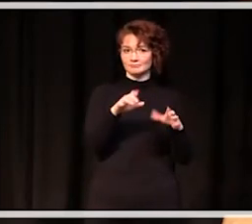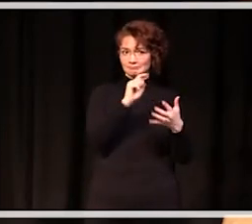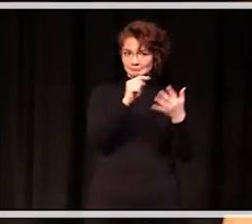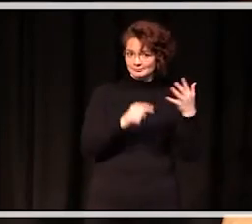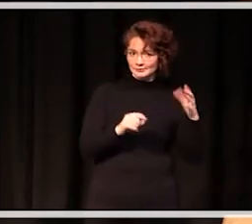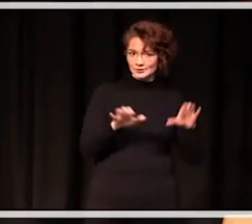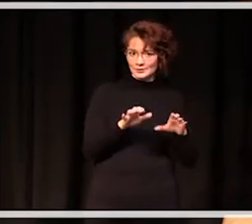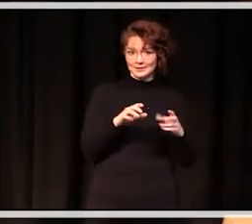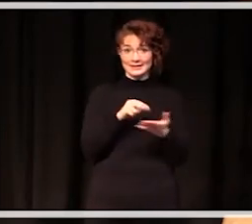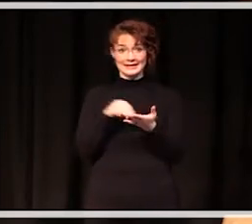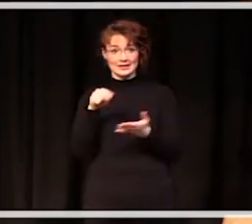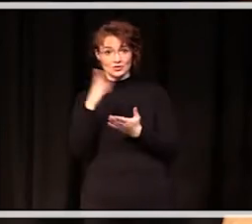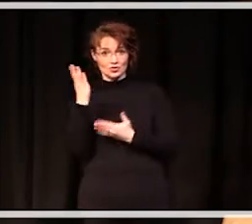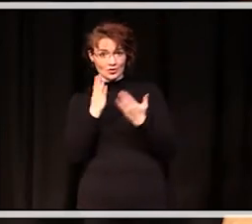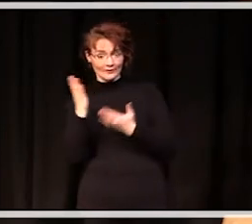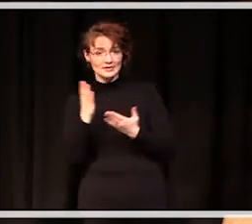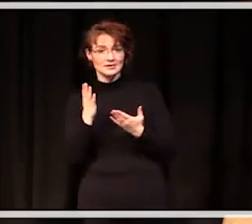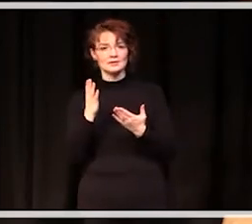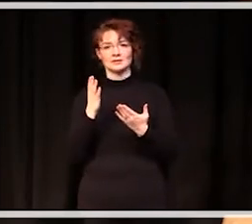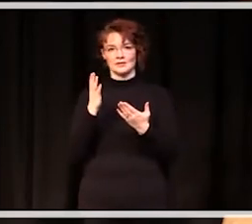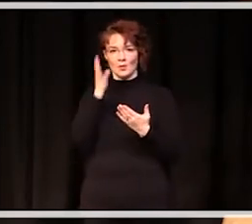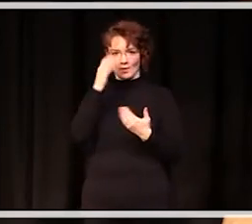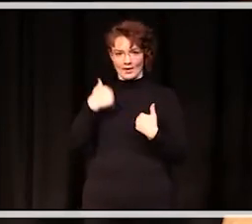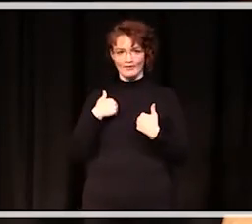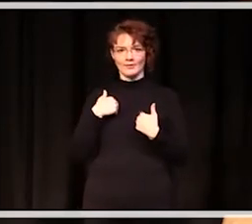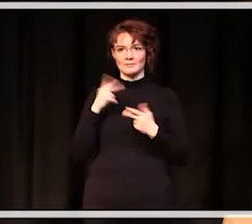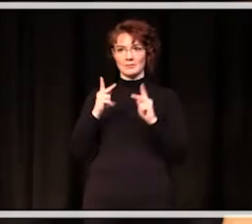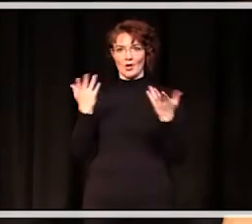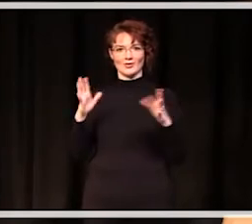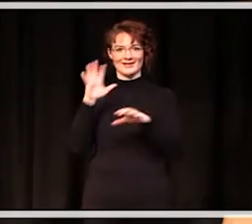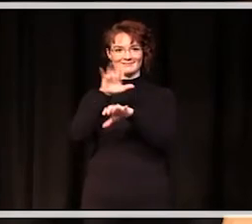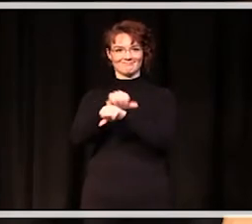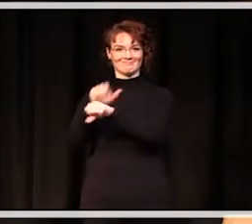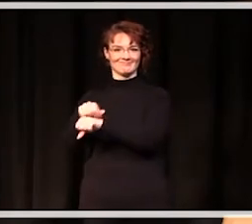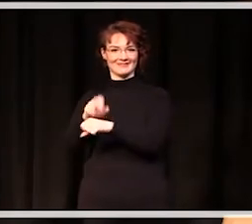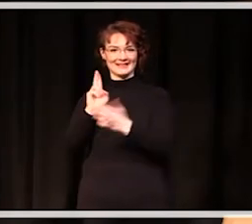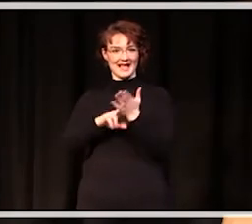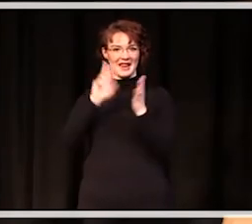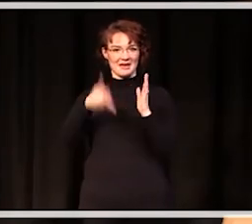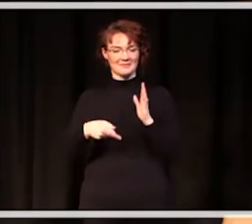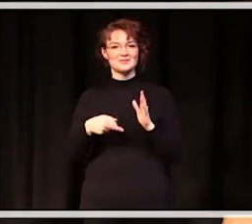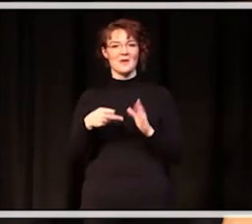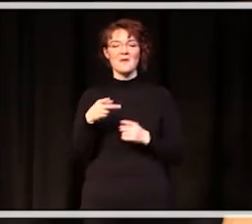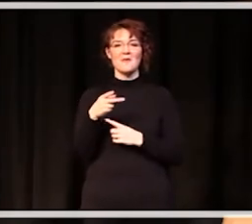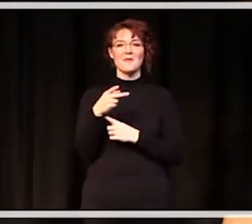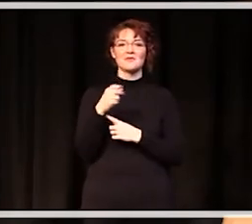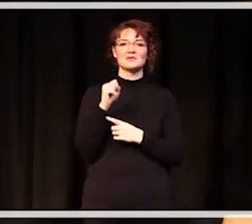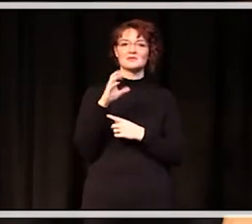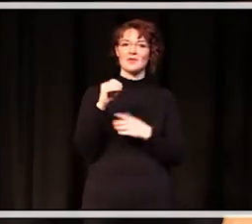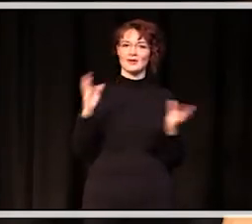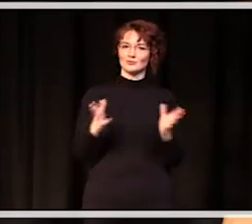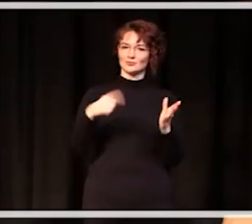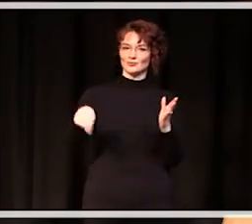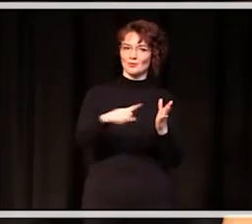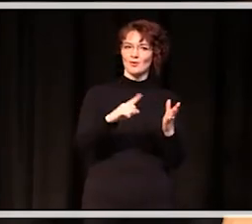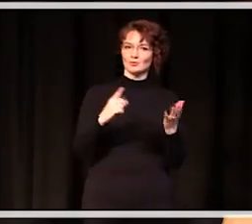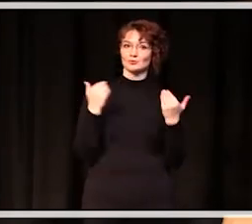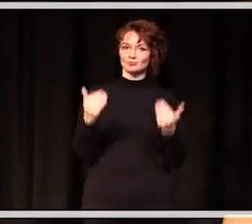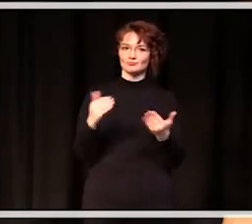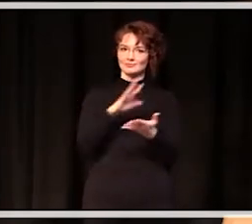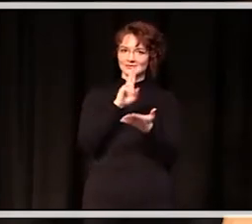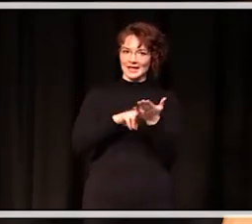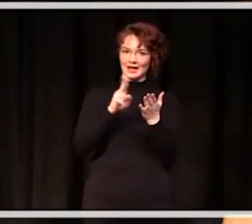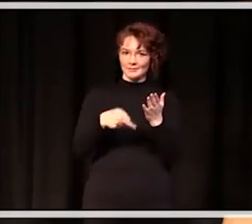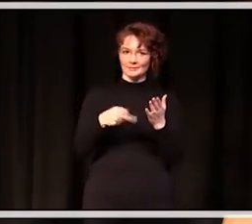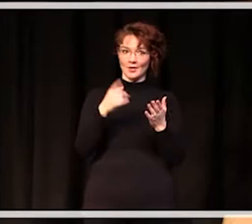is Easter services. There are Easter services, and people are already signing up for those services, so I want to encourage you to do that as